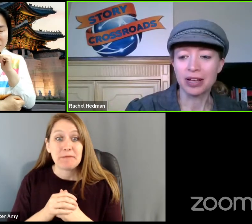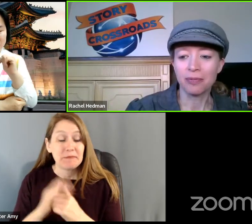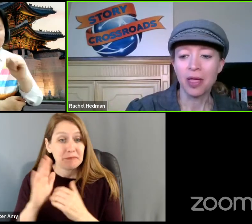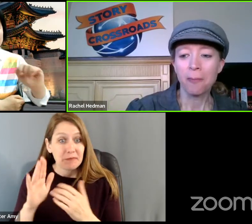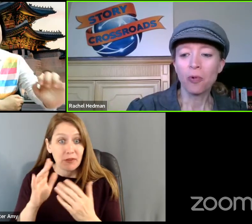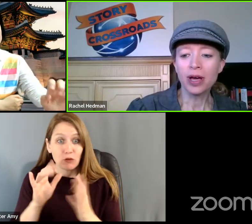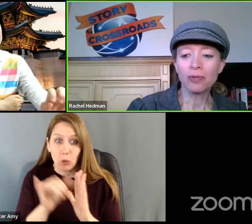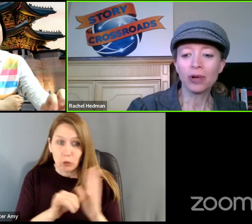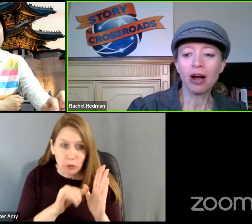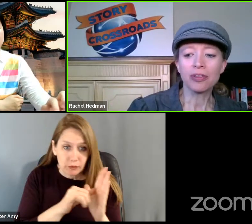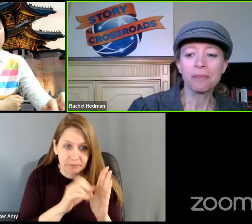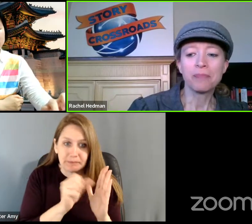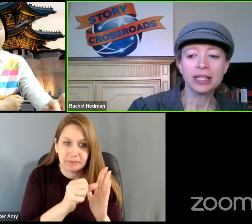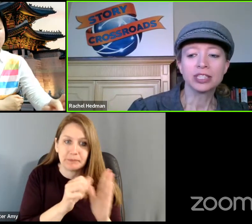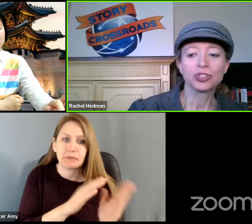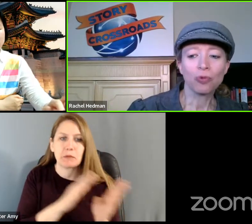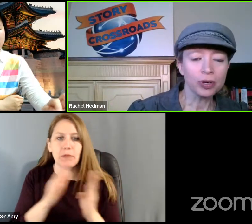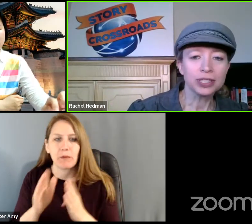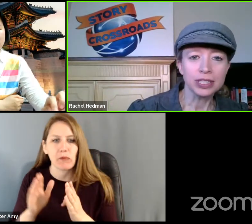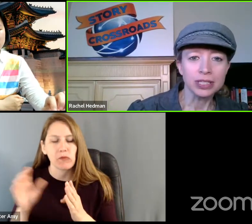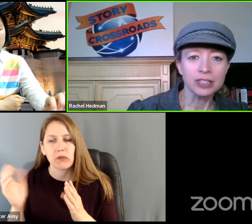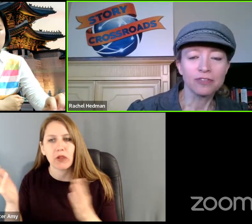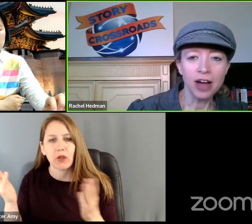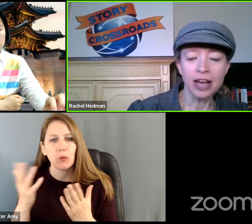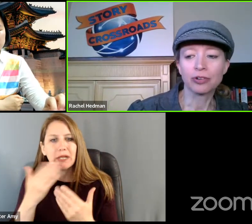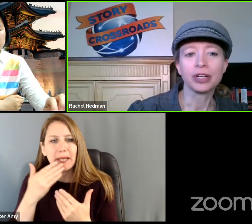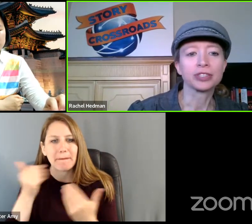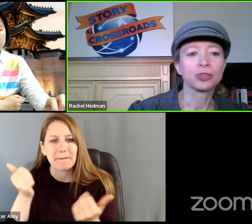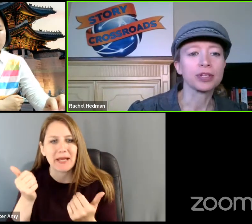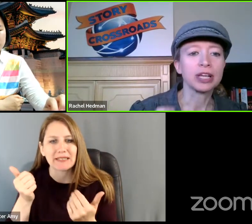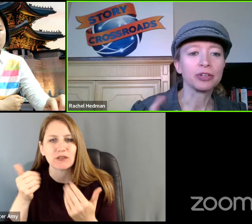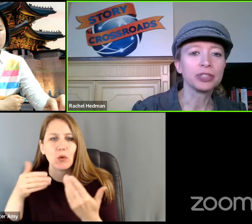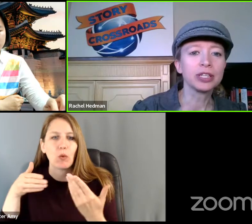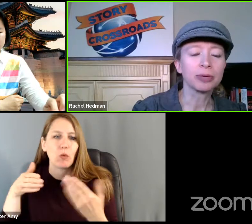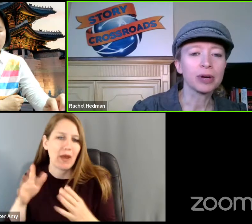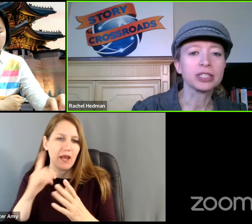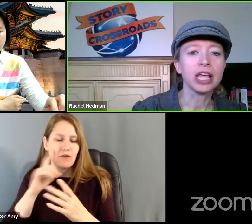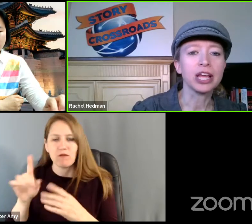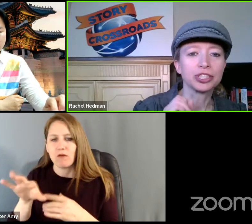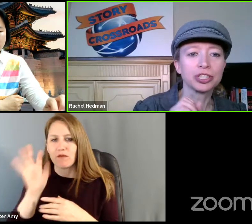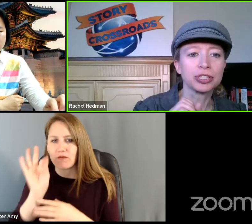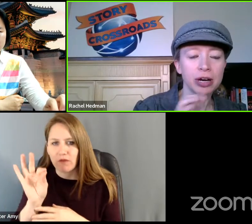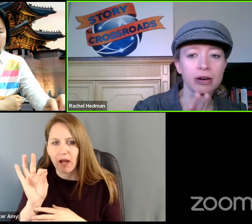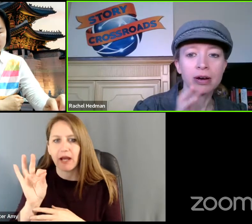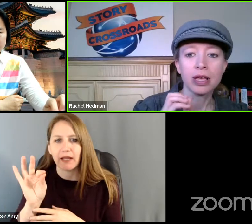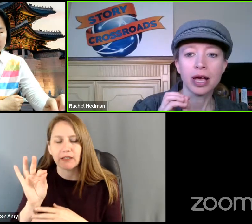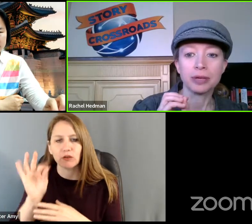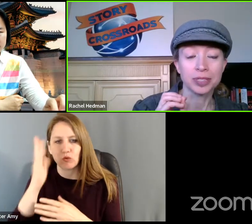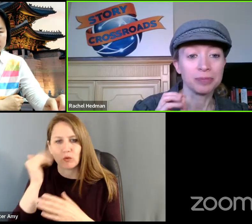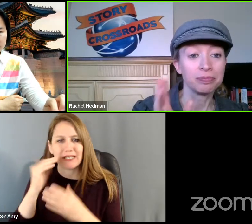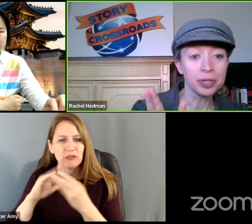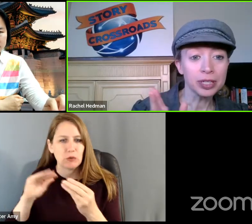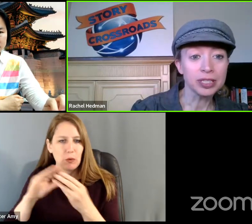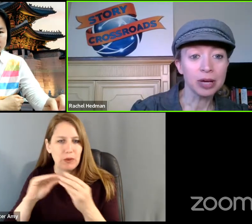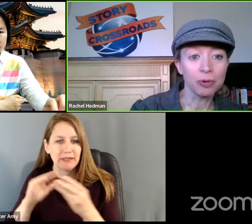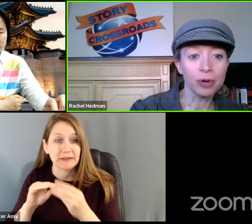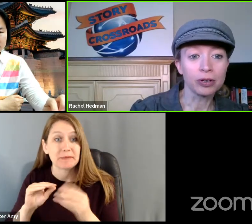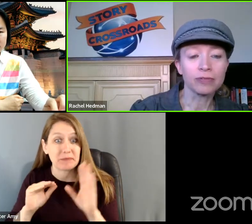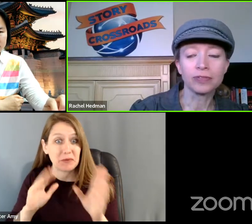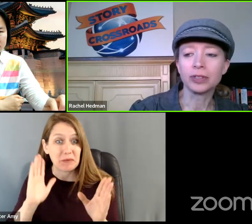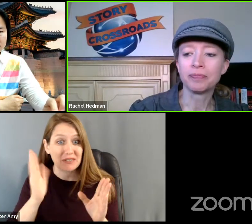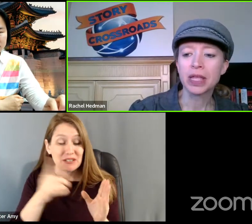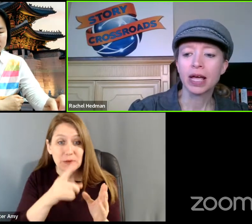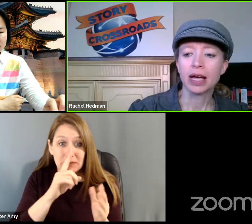YouTube, what are the best sources to find Korean stories? Now, you did in your presentation share some books that